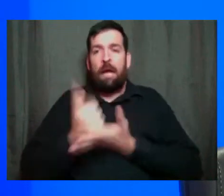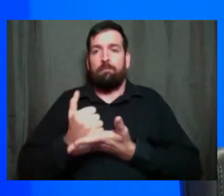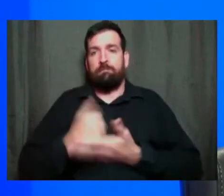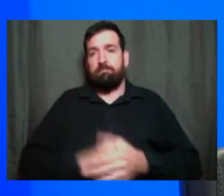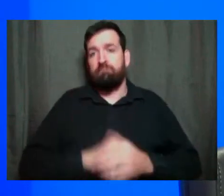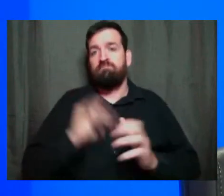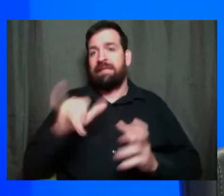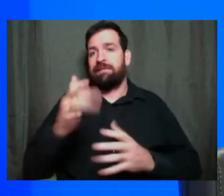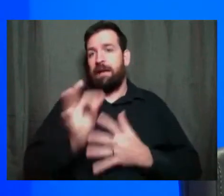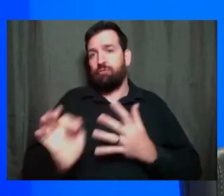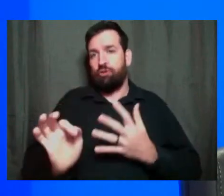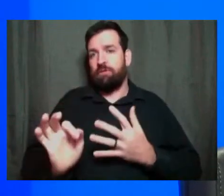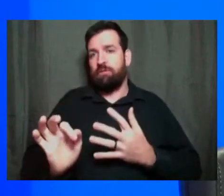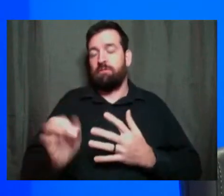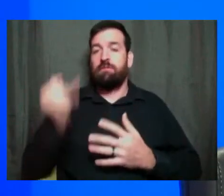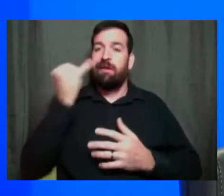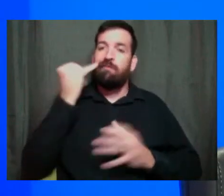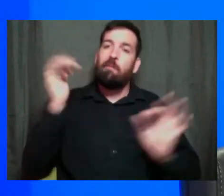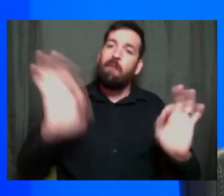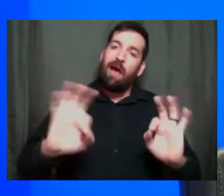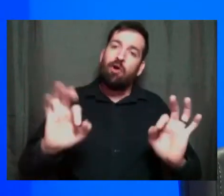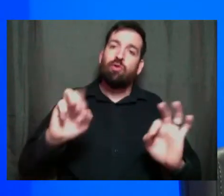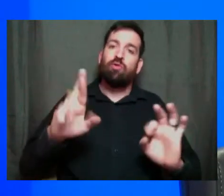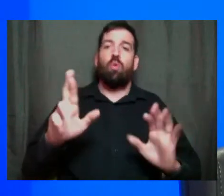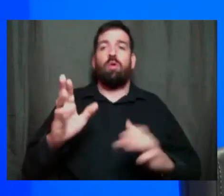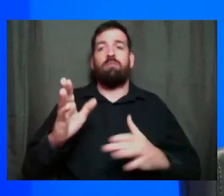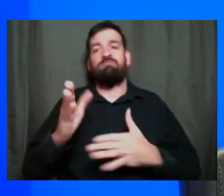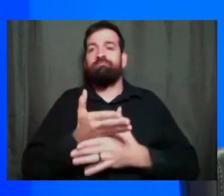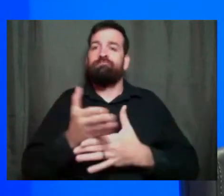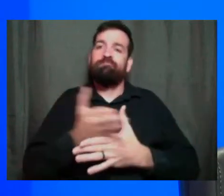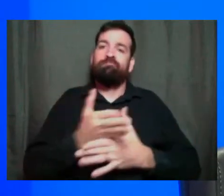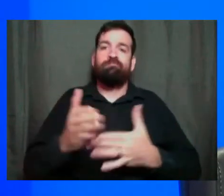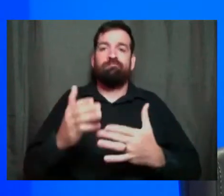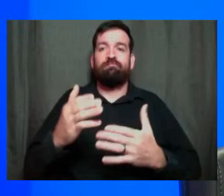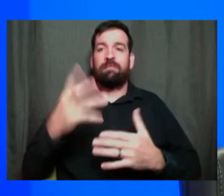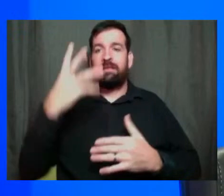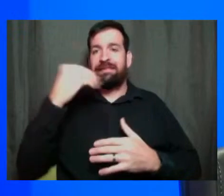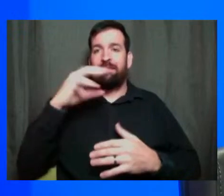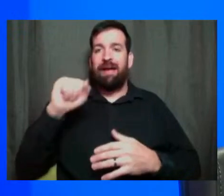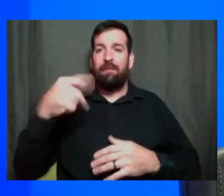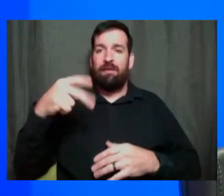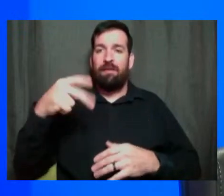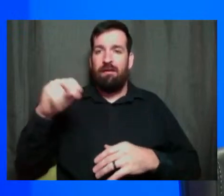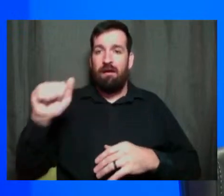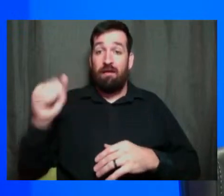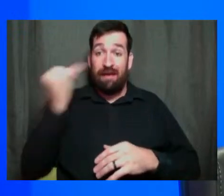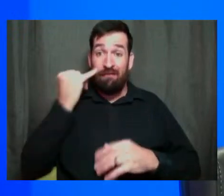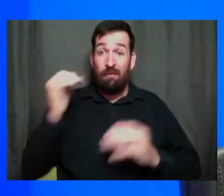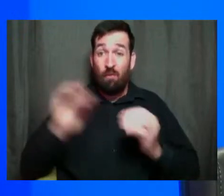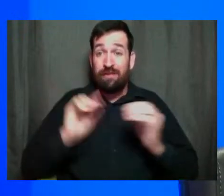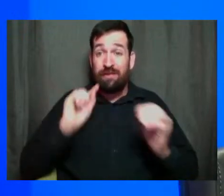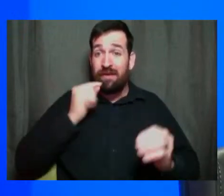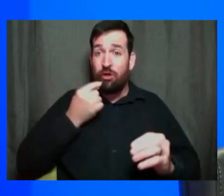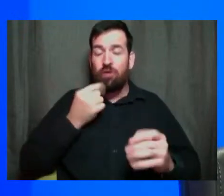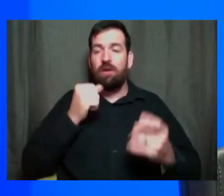option for patients that have mild, maybe moderate sleep apnea. Unfortunately, patients that have the more severe, it's probably not going to be